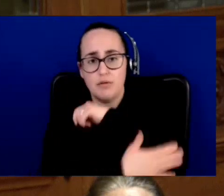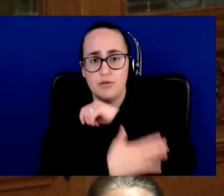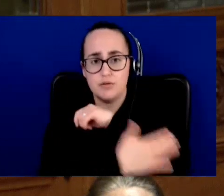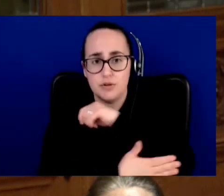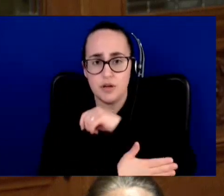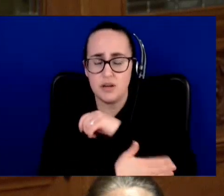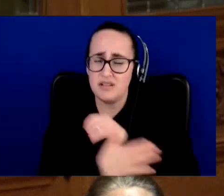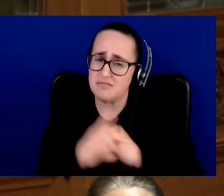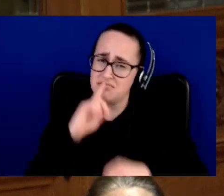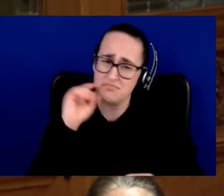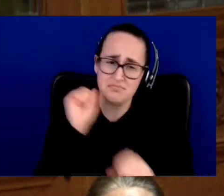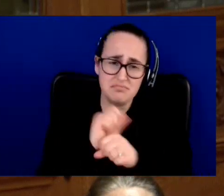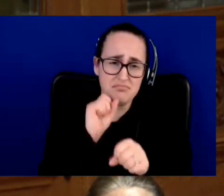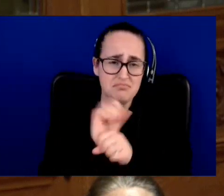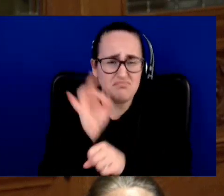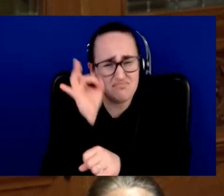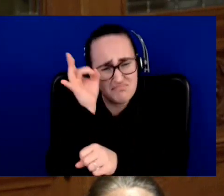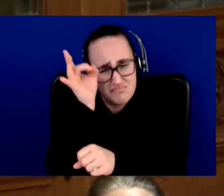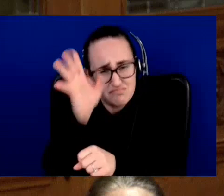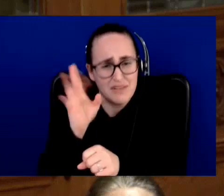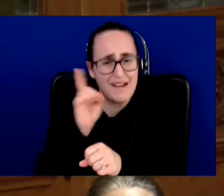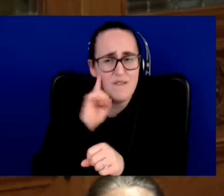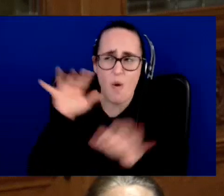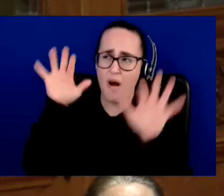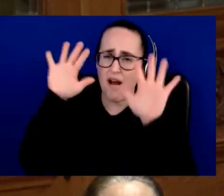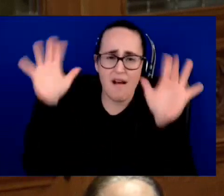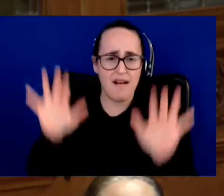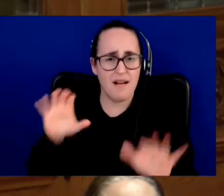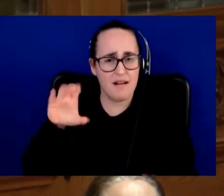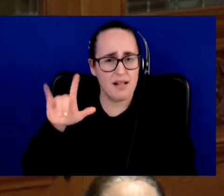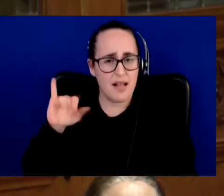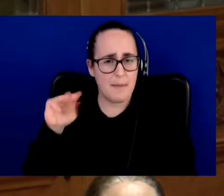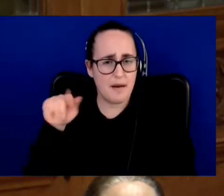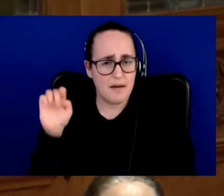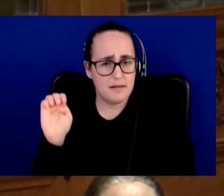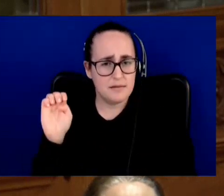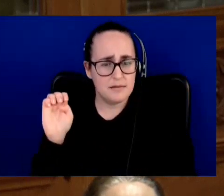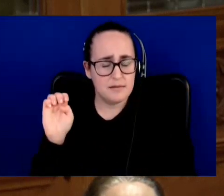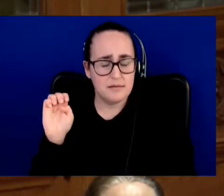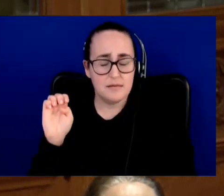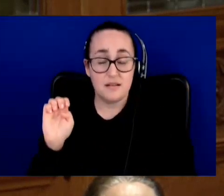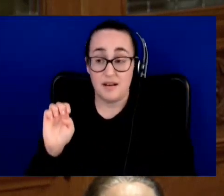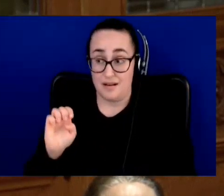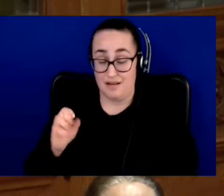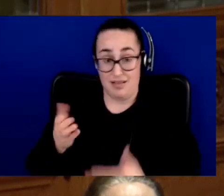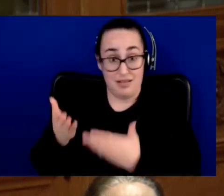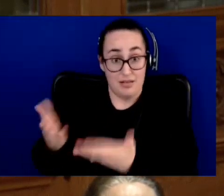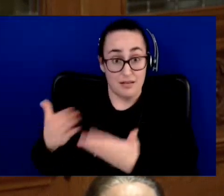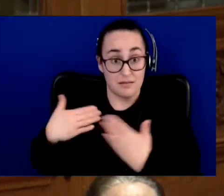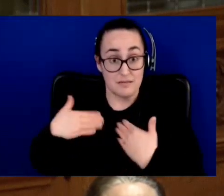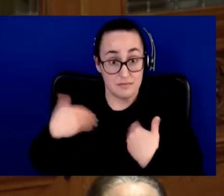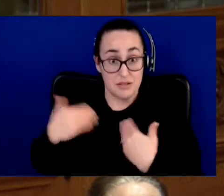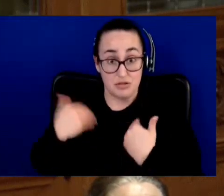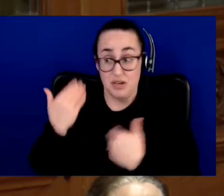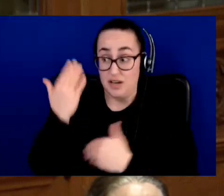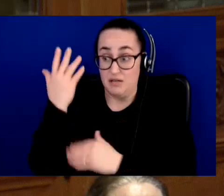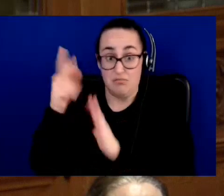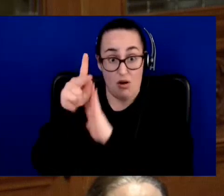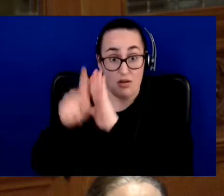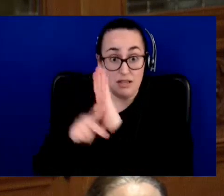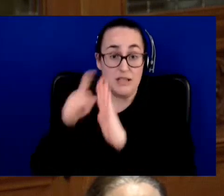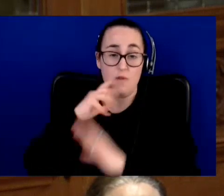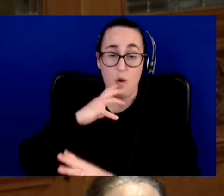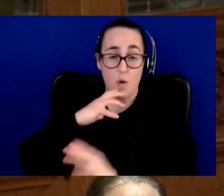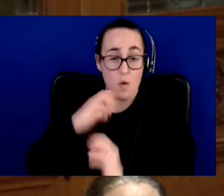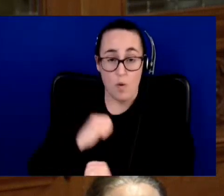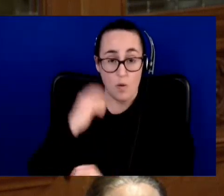this. Because of the ministry's policies, old growth and primary forests in BC remain at risk, and somehow